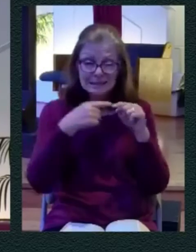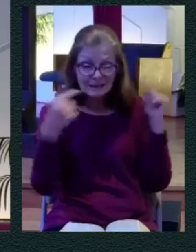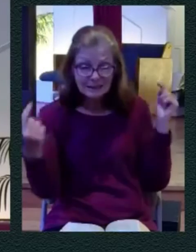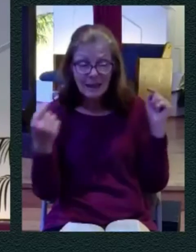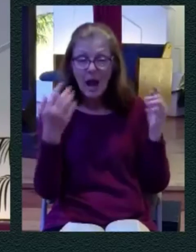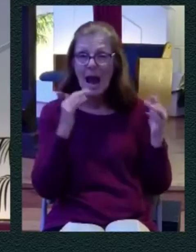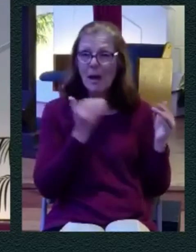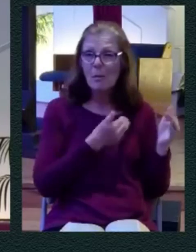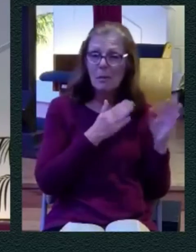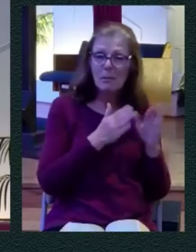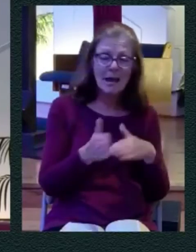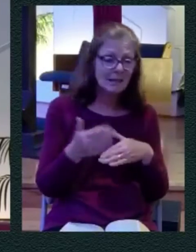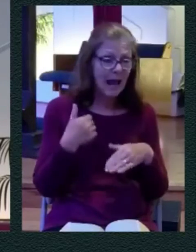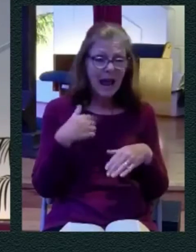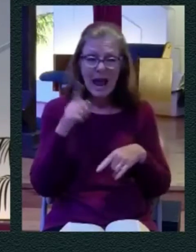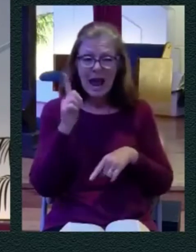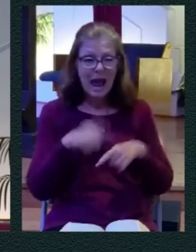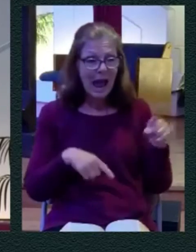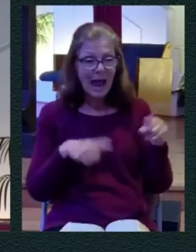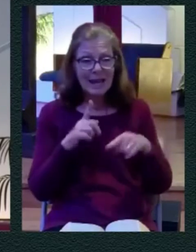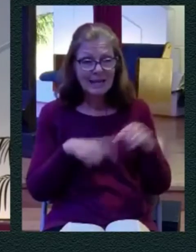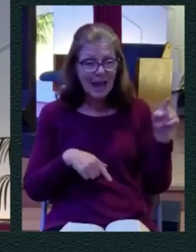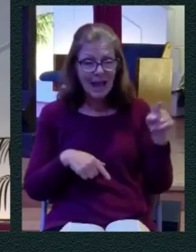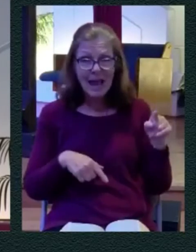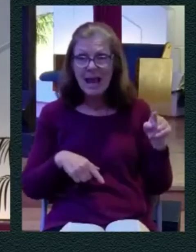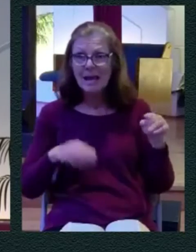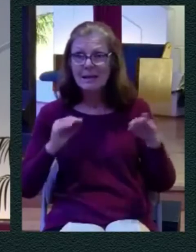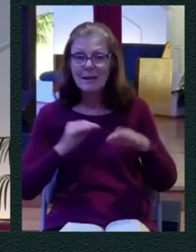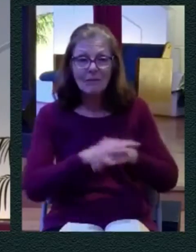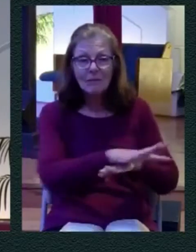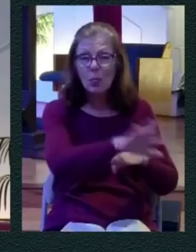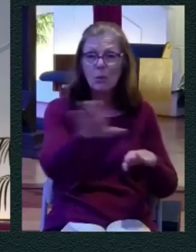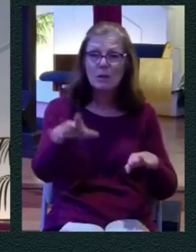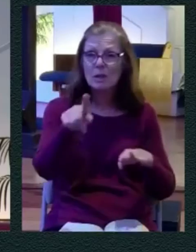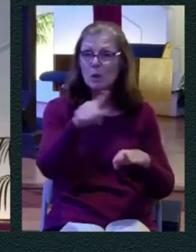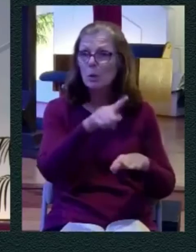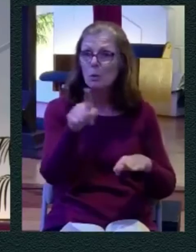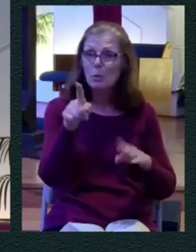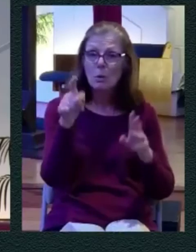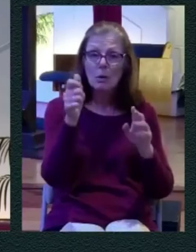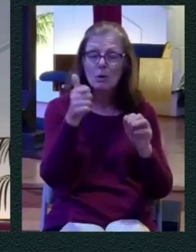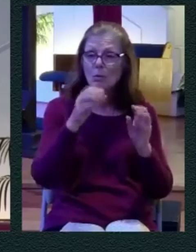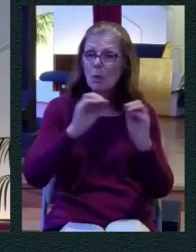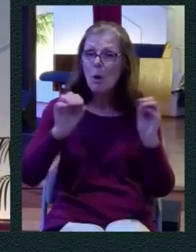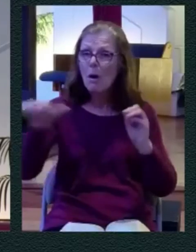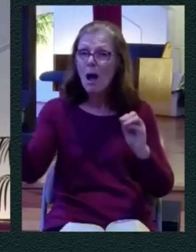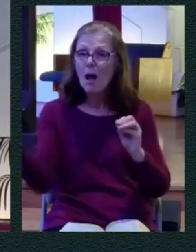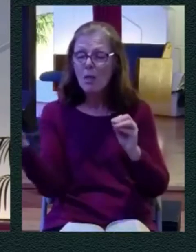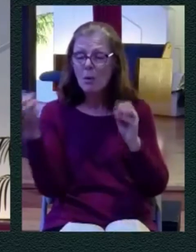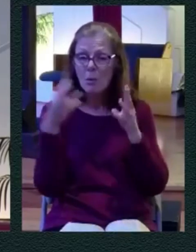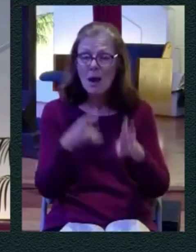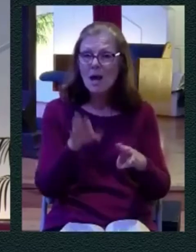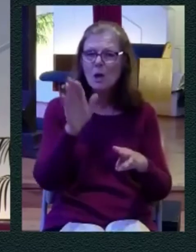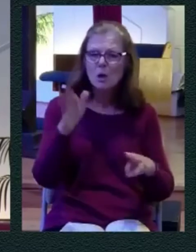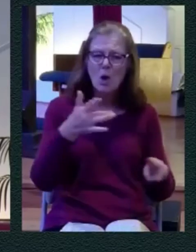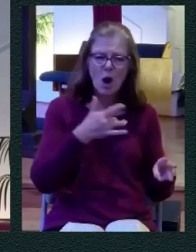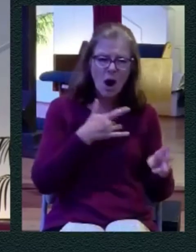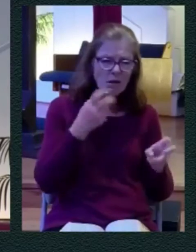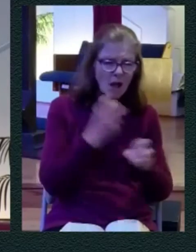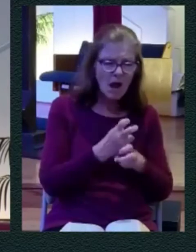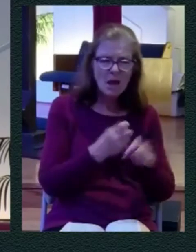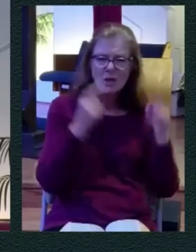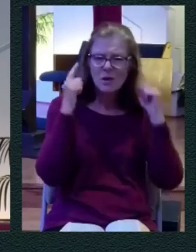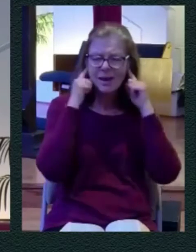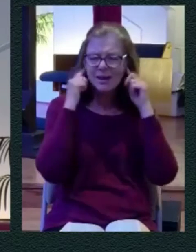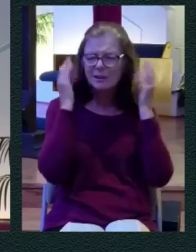I can't reach you any other way now. Your hearts have become hard. Your ears stopped up. I'm going to